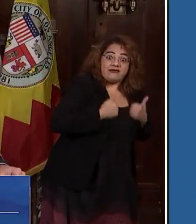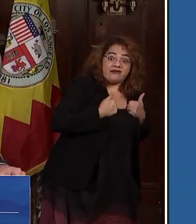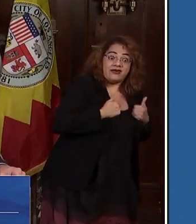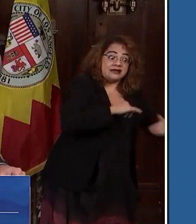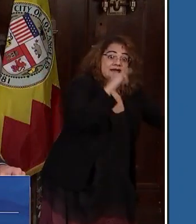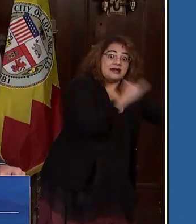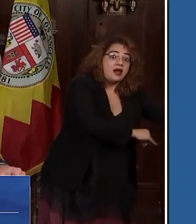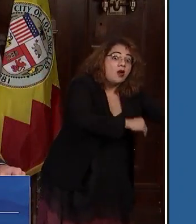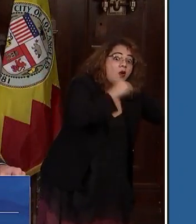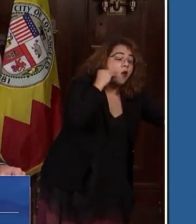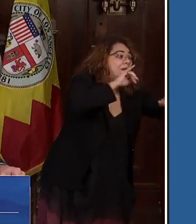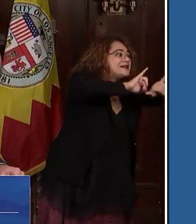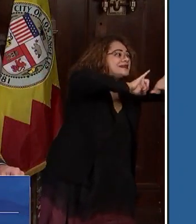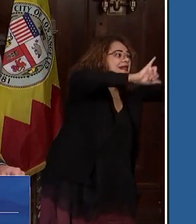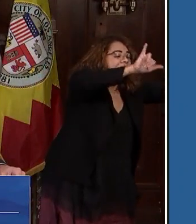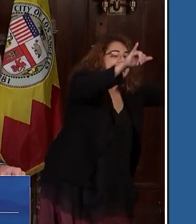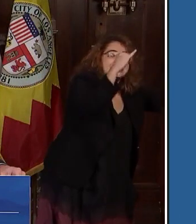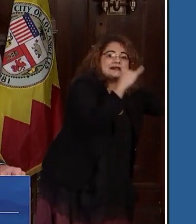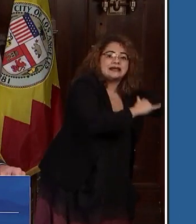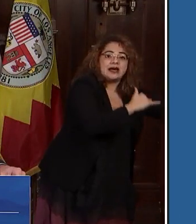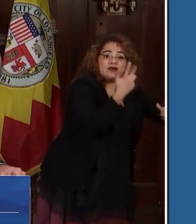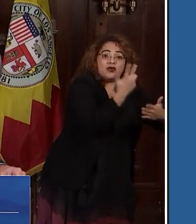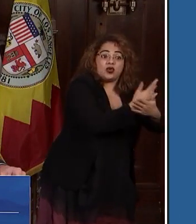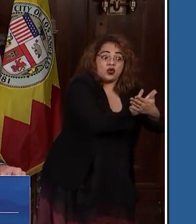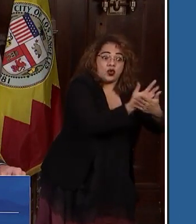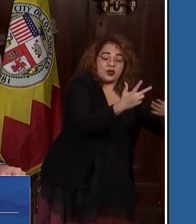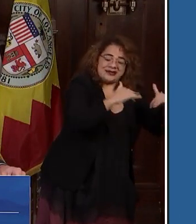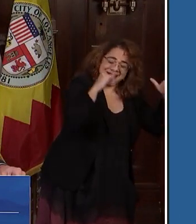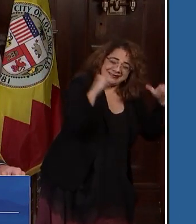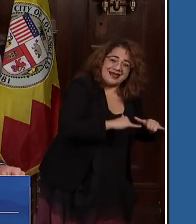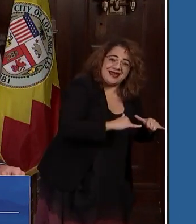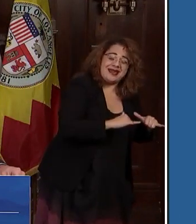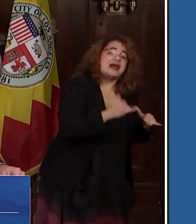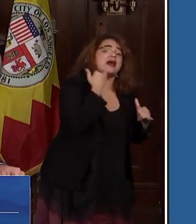much as possible for the next 2 to 3 weeks, except for